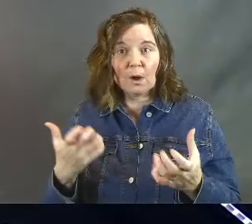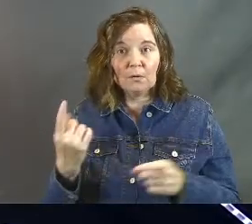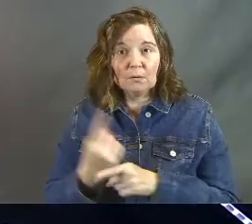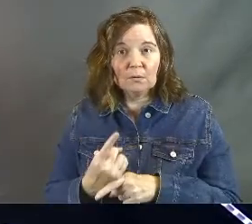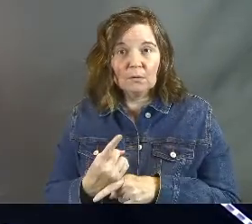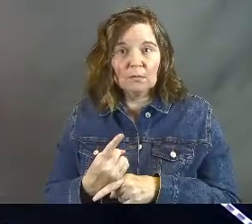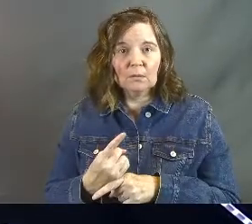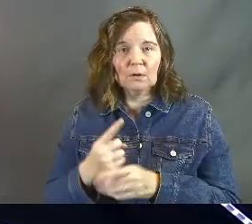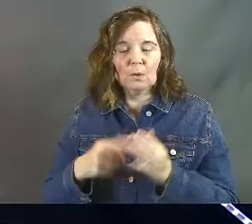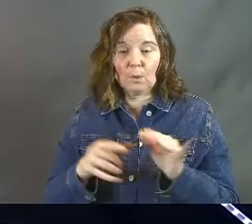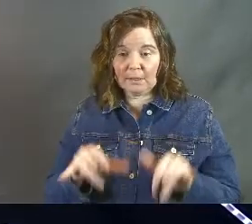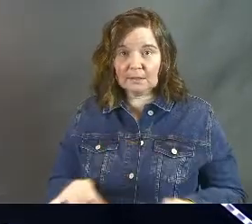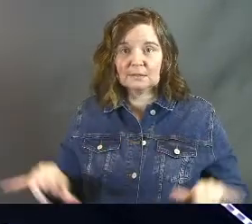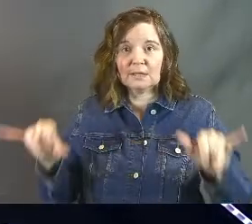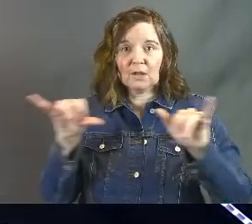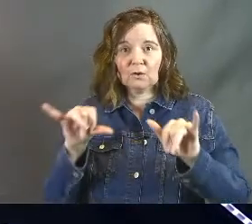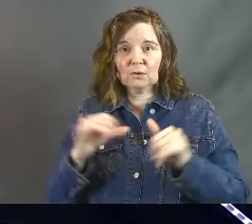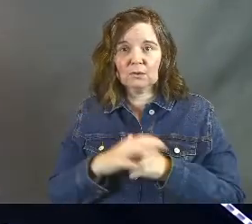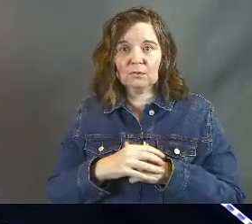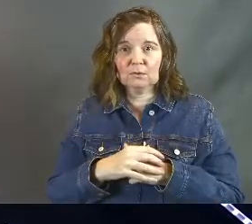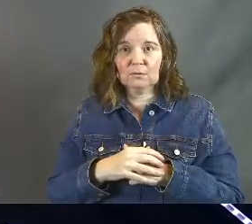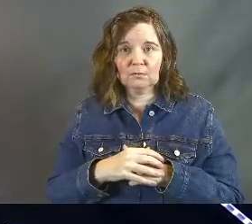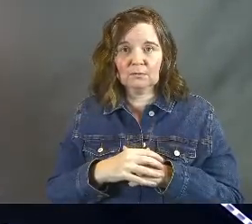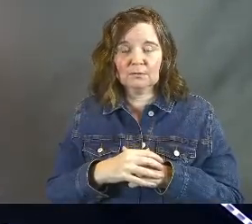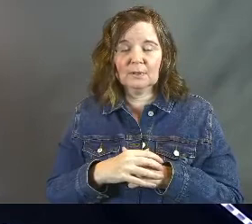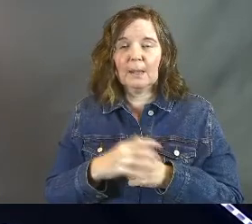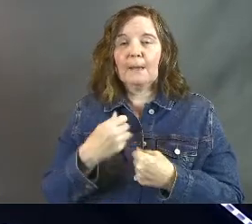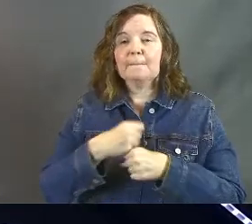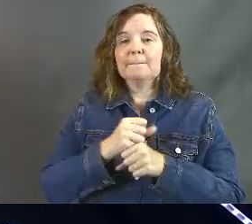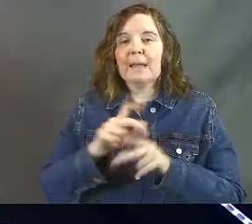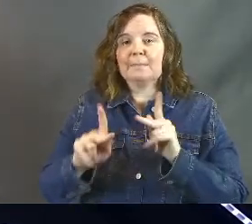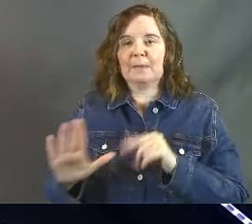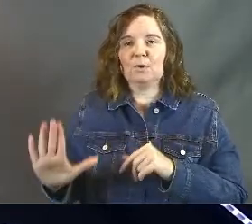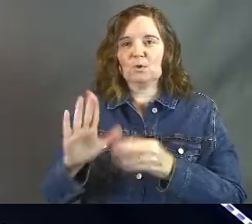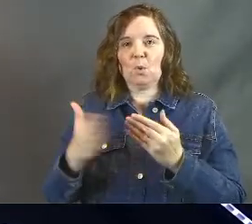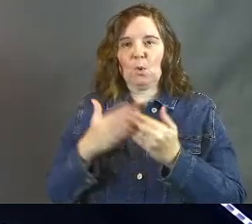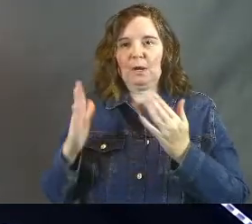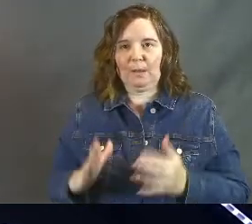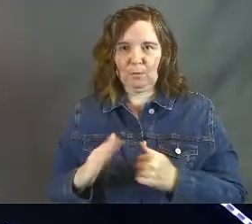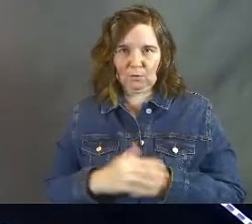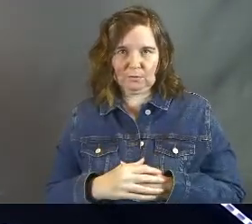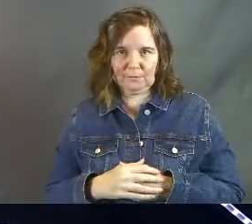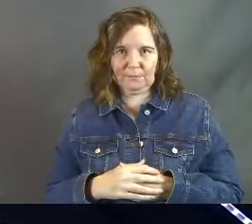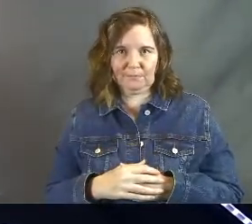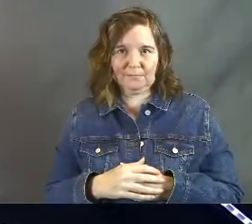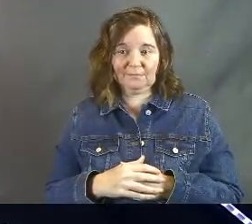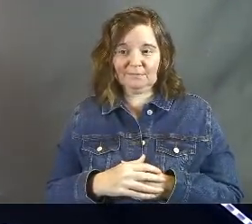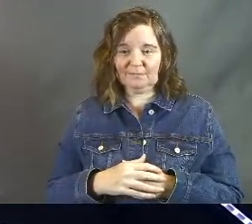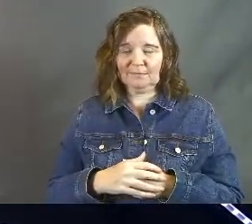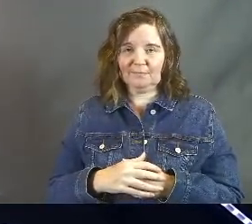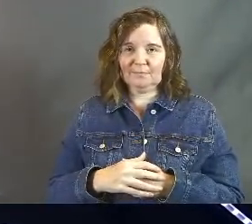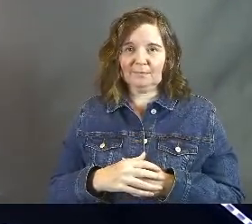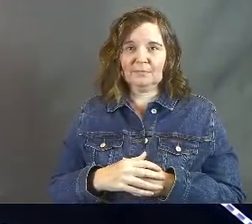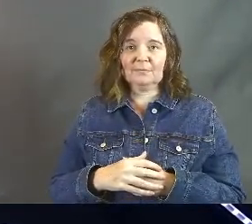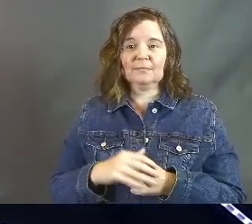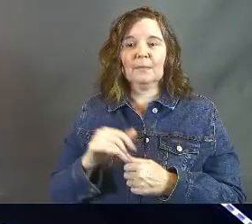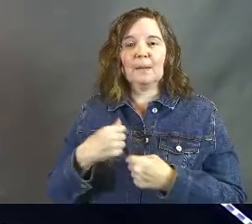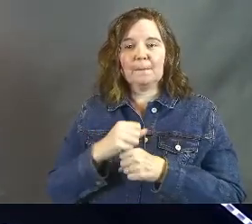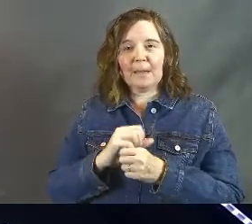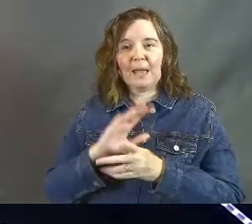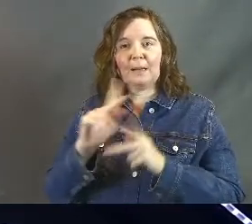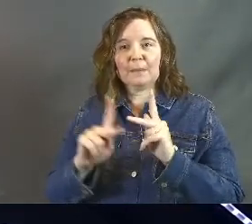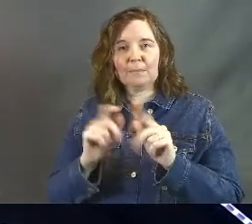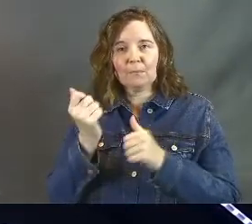Isn't that the standard? Make people your neighbor. they're not my neighbor today. Make them your